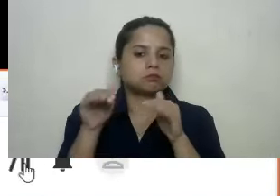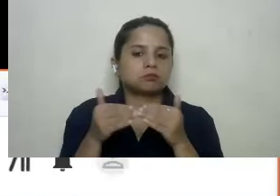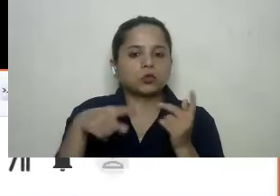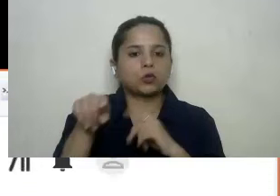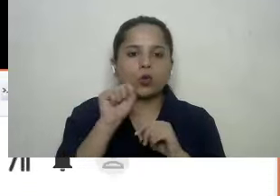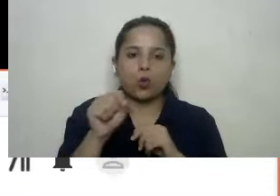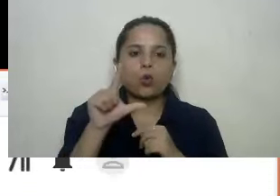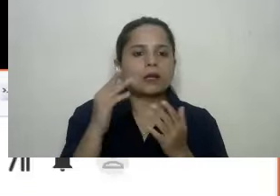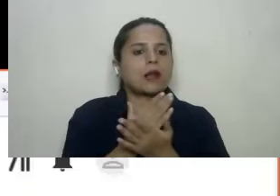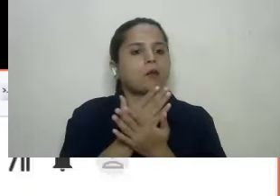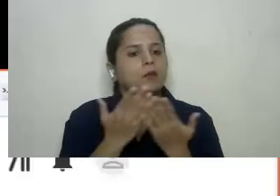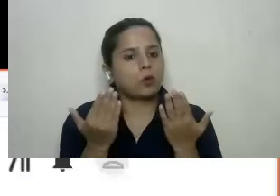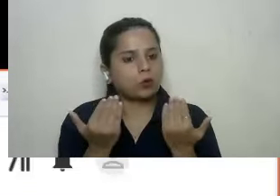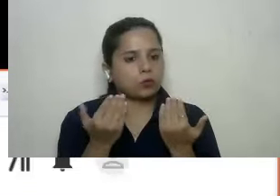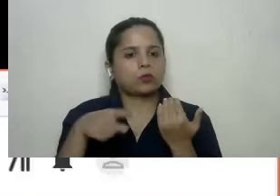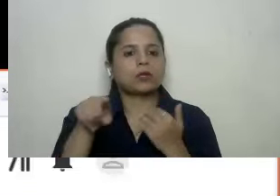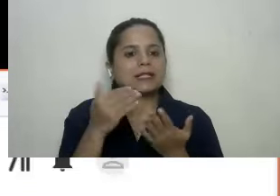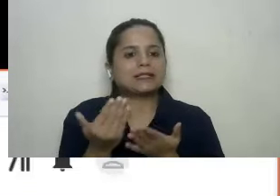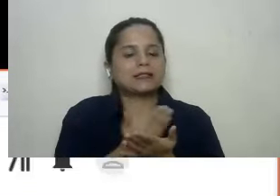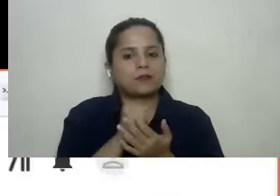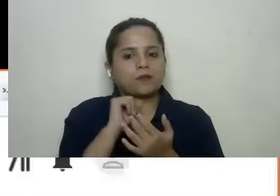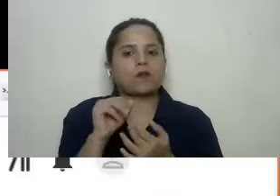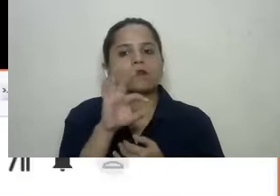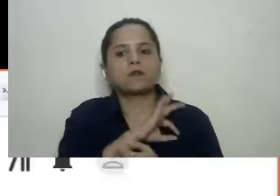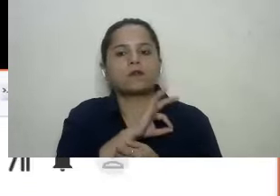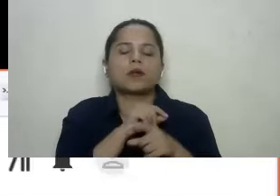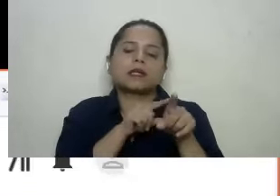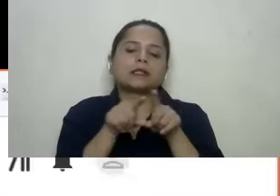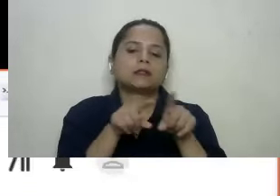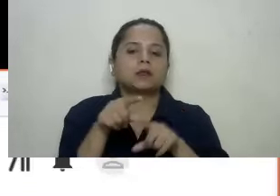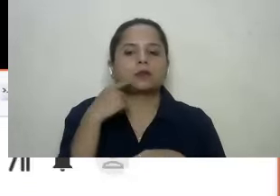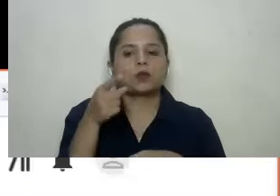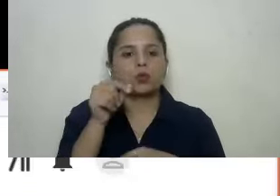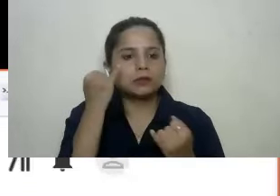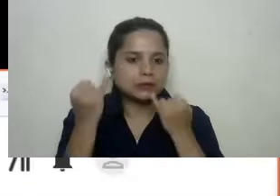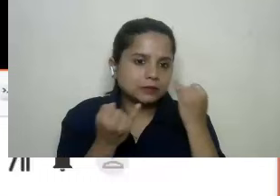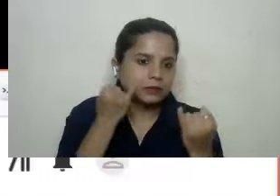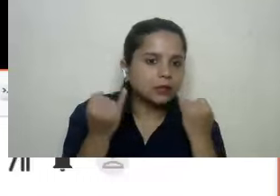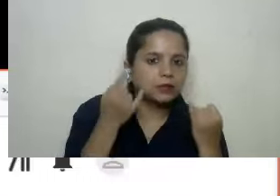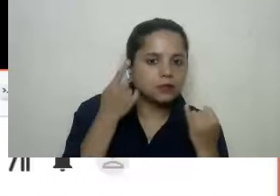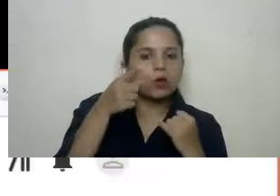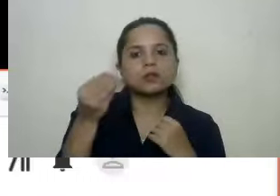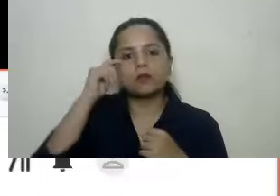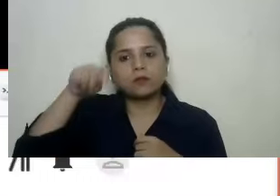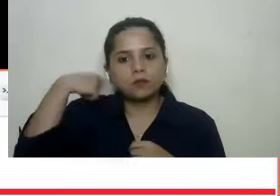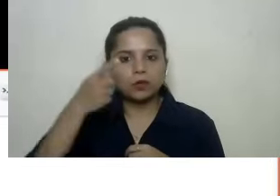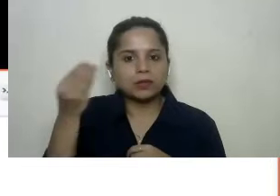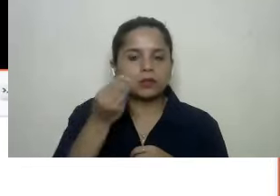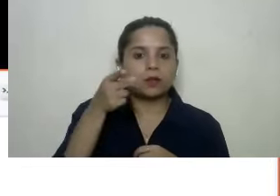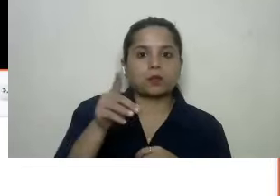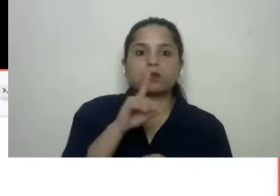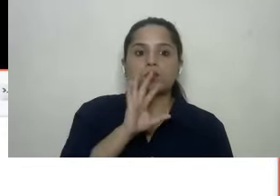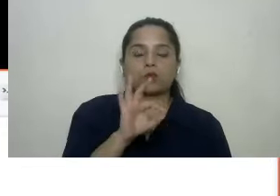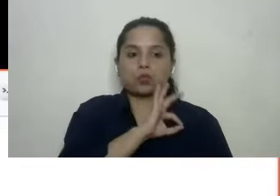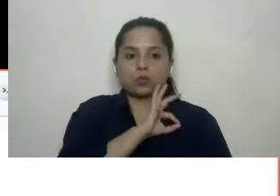library where you save your favorites. Suppose you have you're searching for some video and you got something that you really liked and you intend